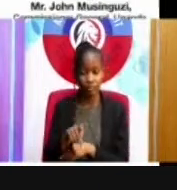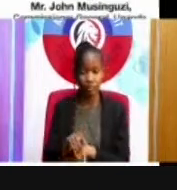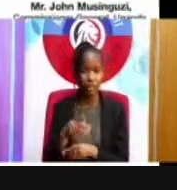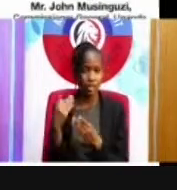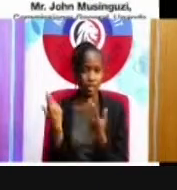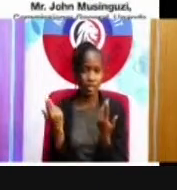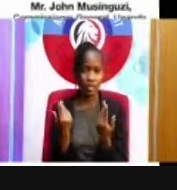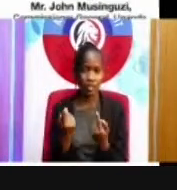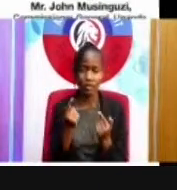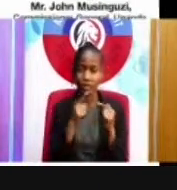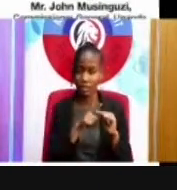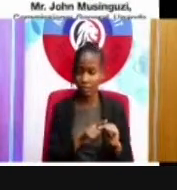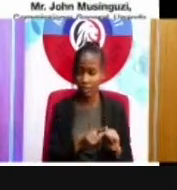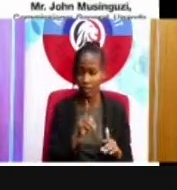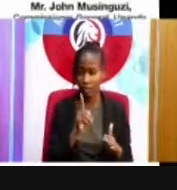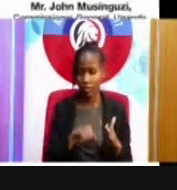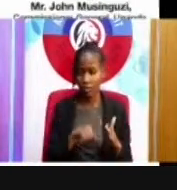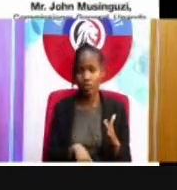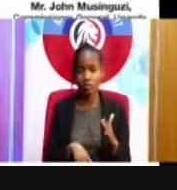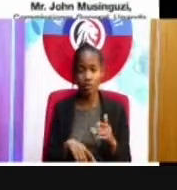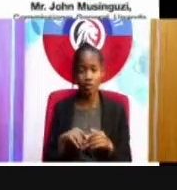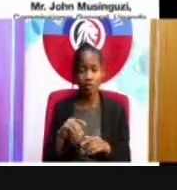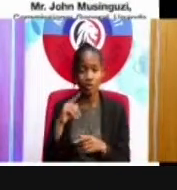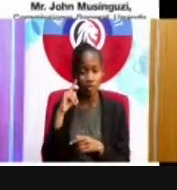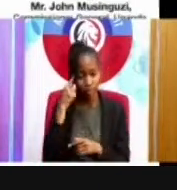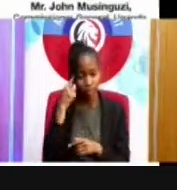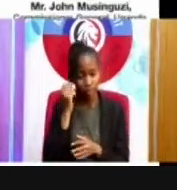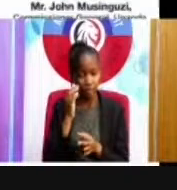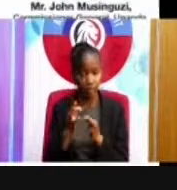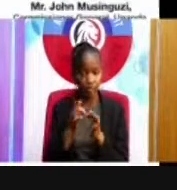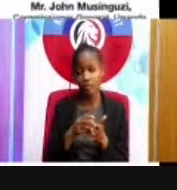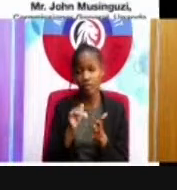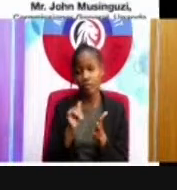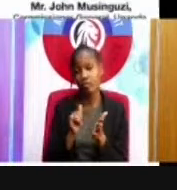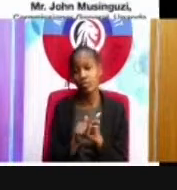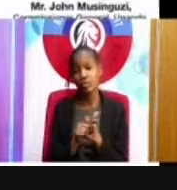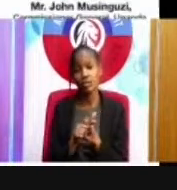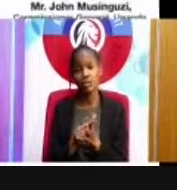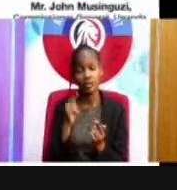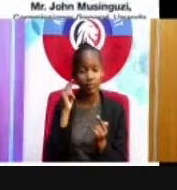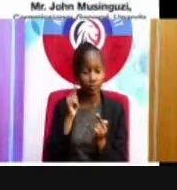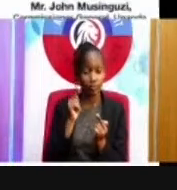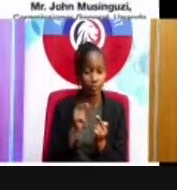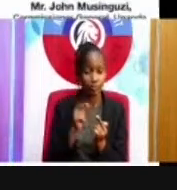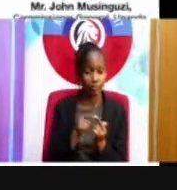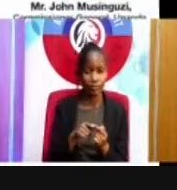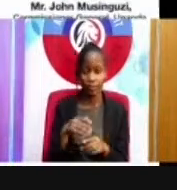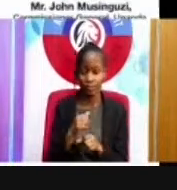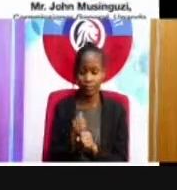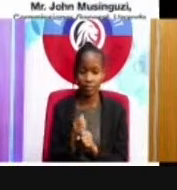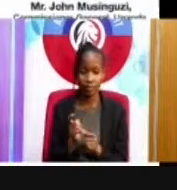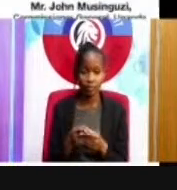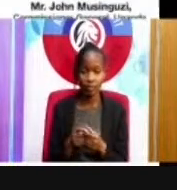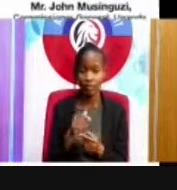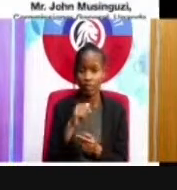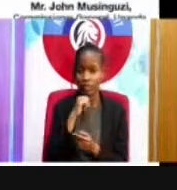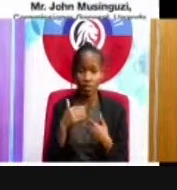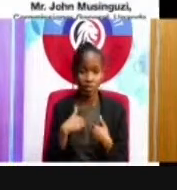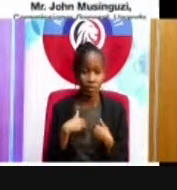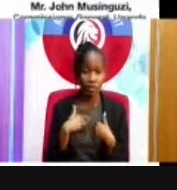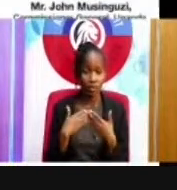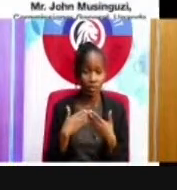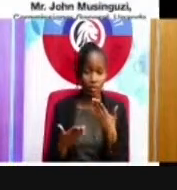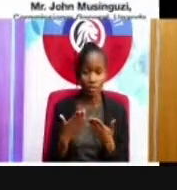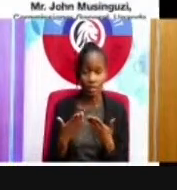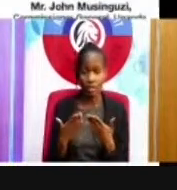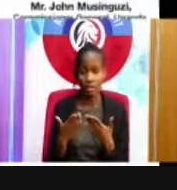are. So it does not necessarily mean that once the target is set for the year, we do not have the flexibility to take into account the changes